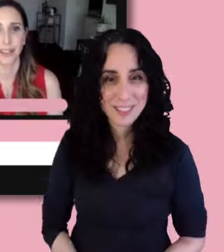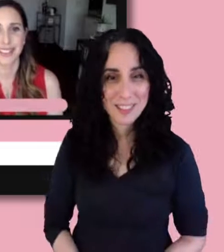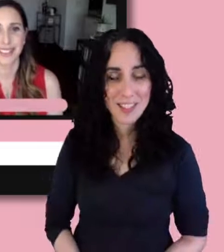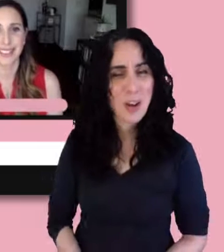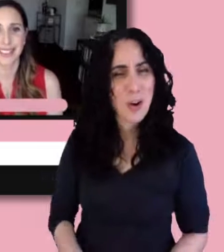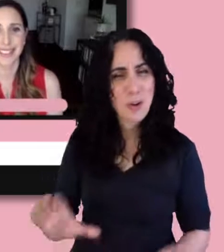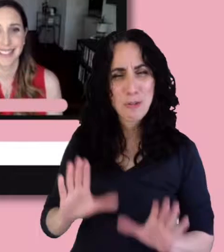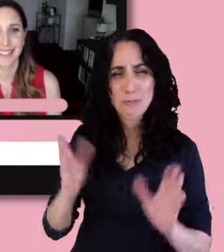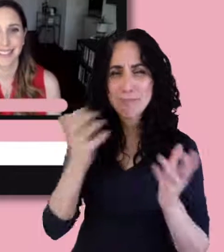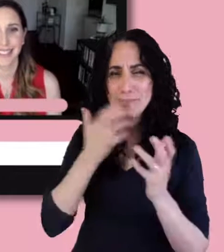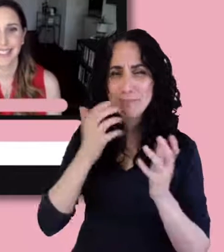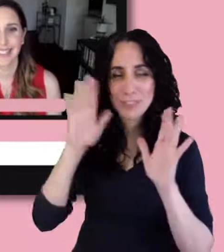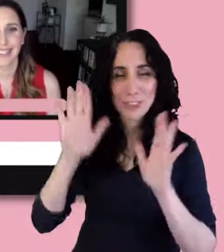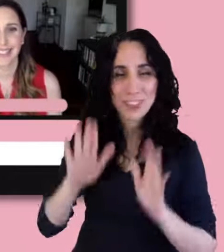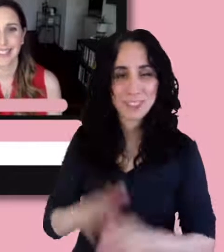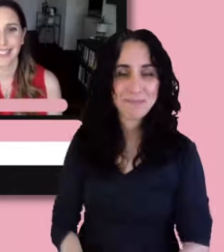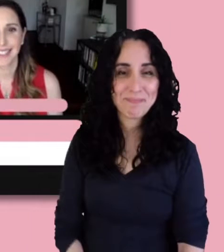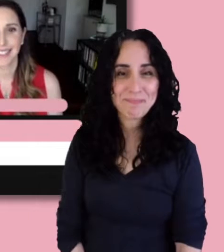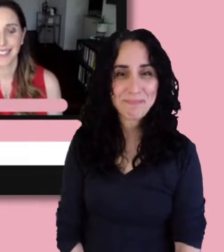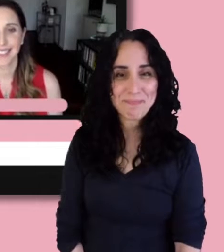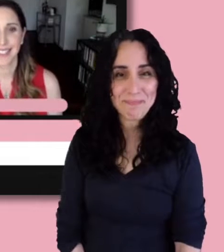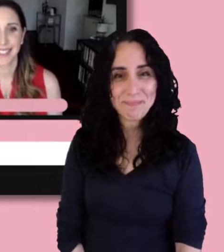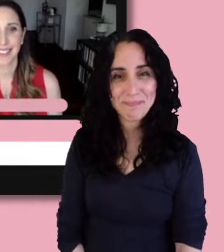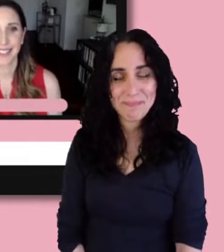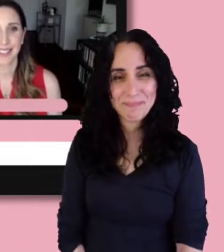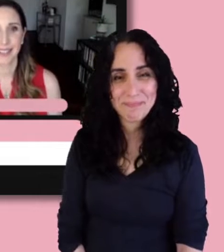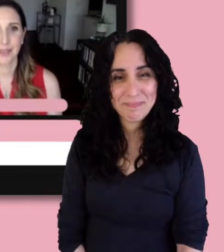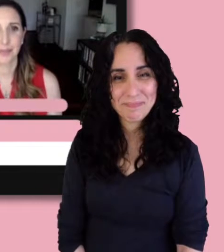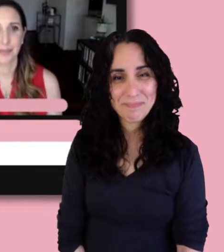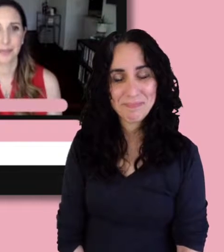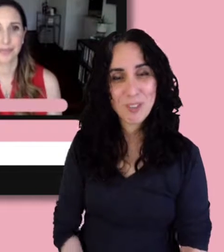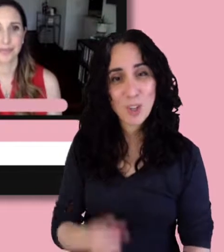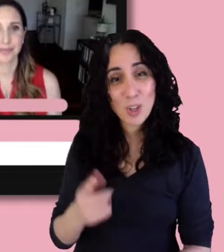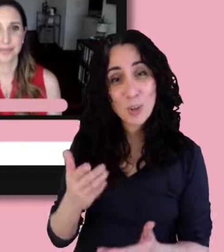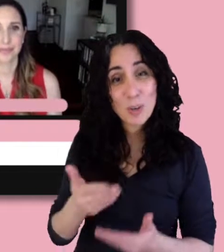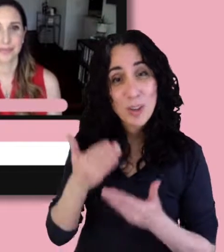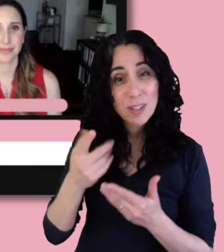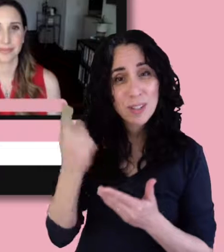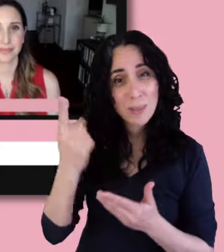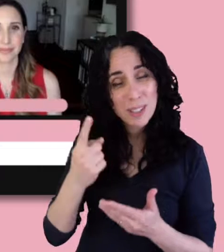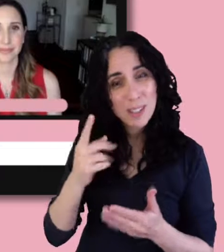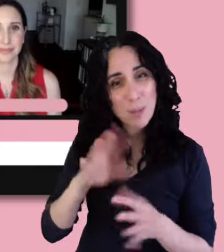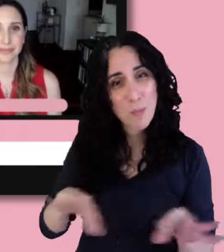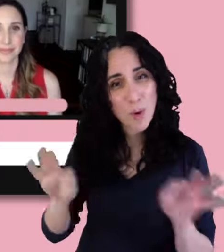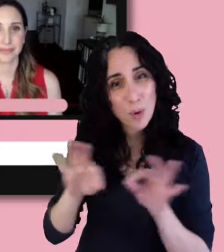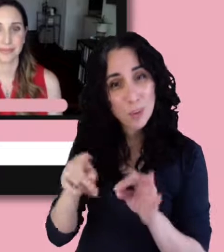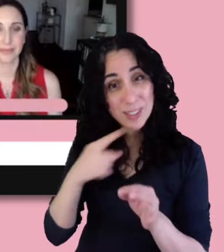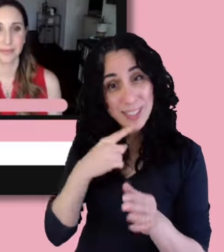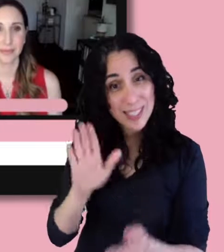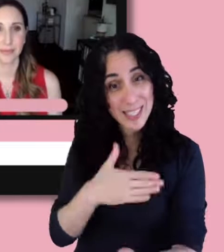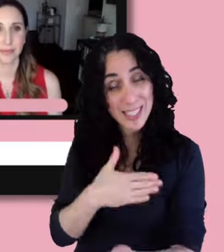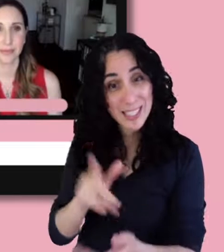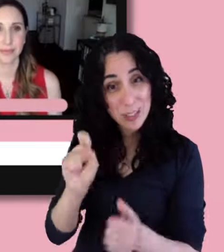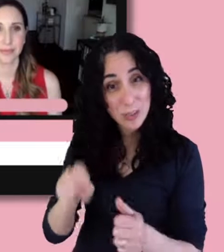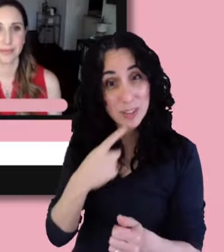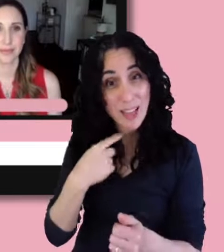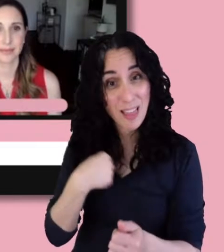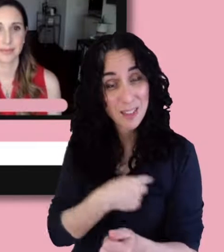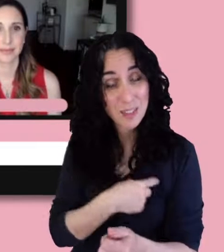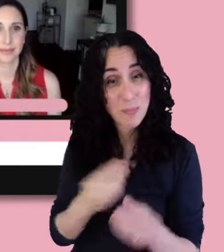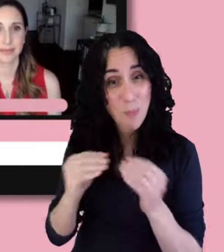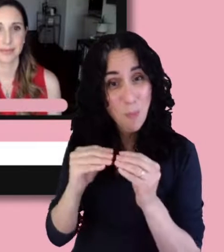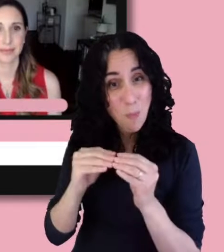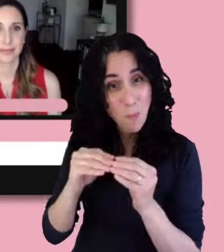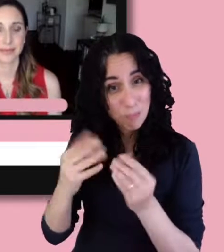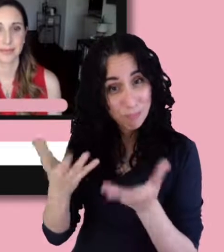doing amazing. You're doing great. And you brought up something that is really important to you, which is singing. So could you tell us